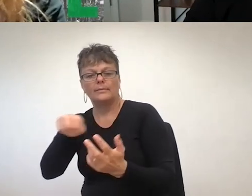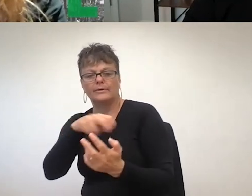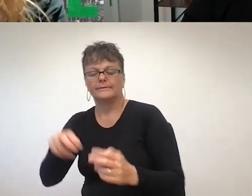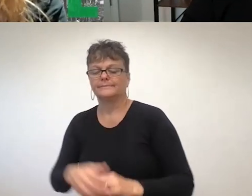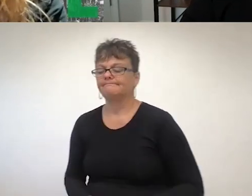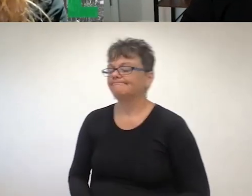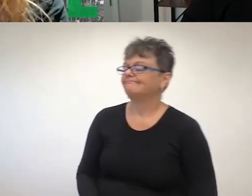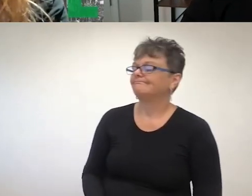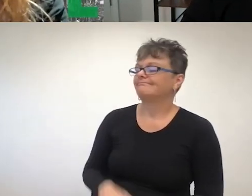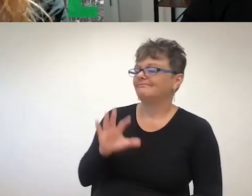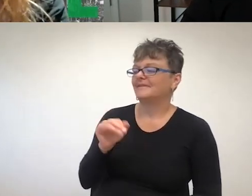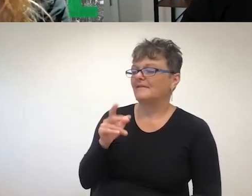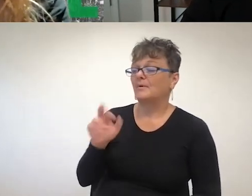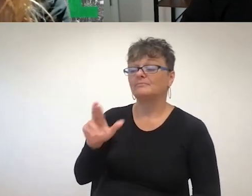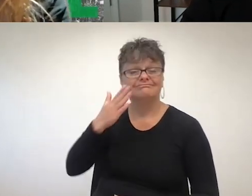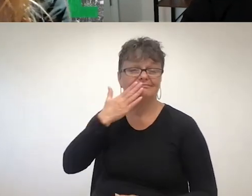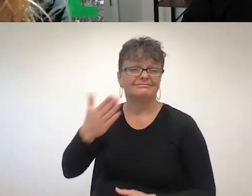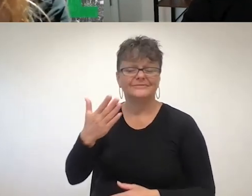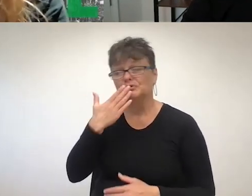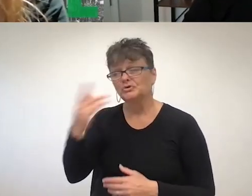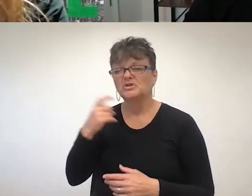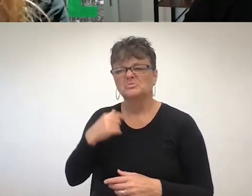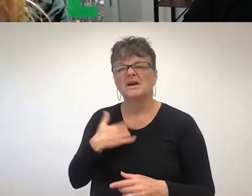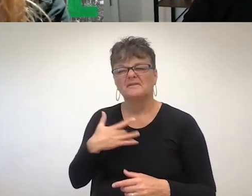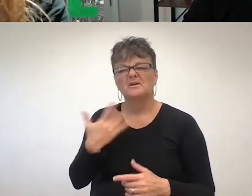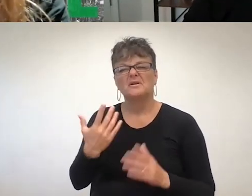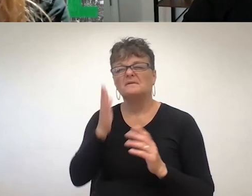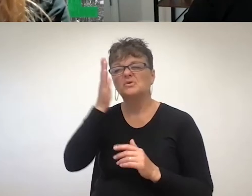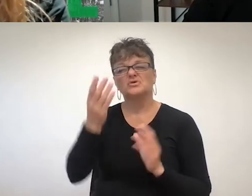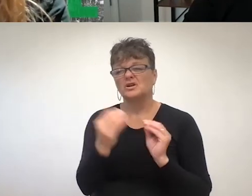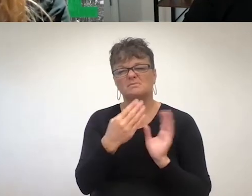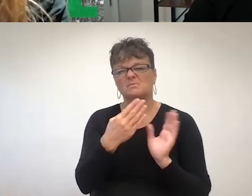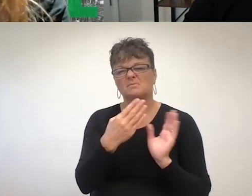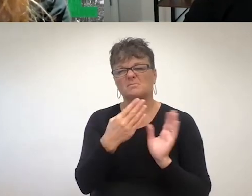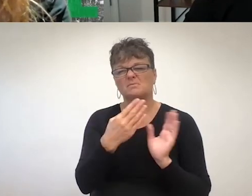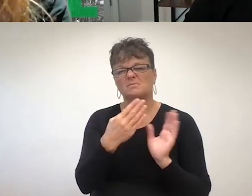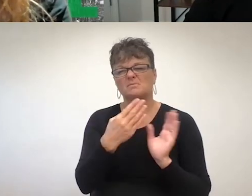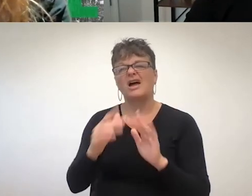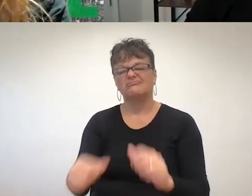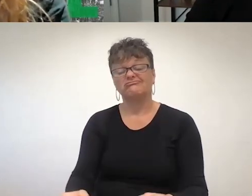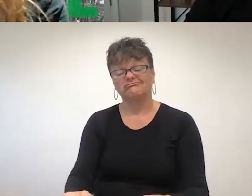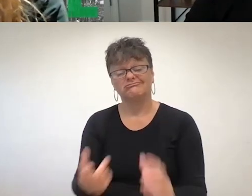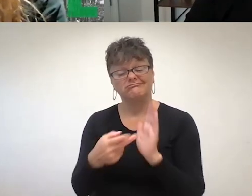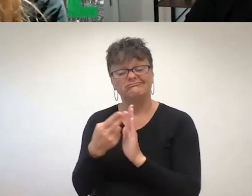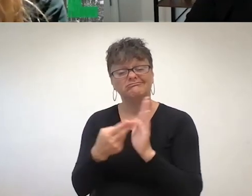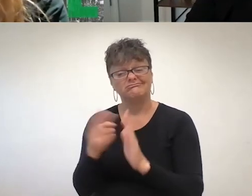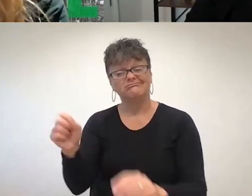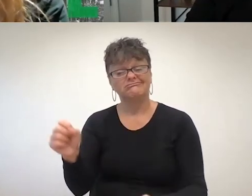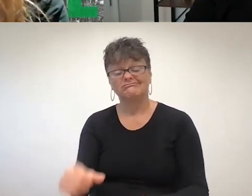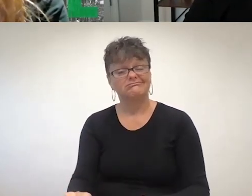you. It's more online. It is. The future of education is more online. Online is going to